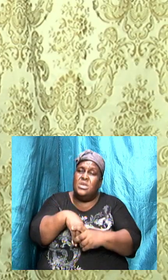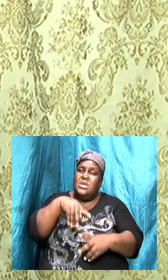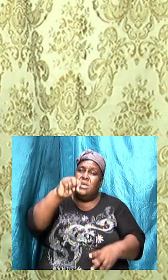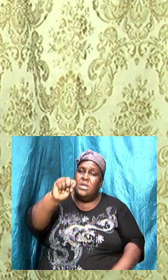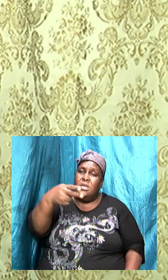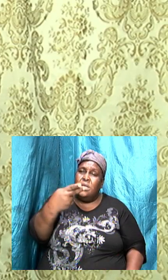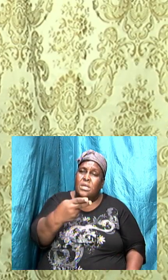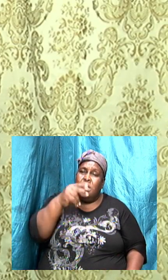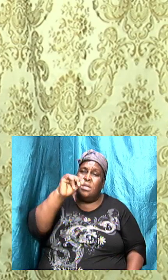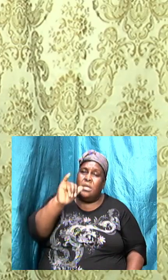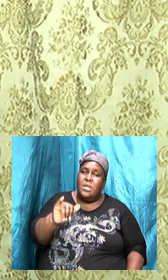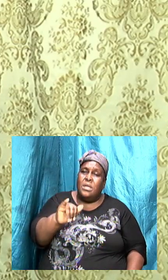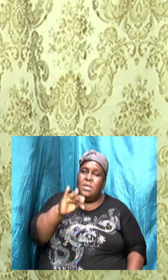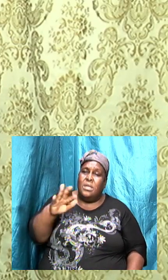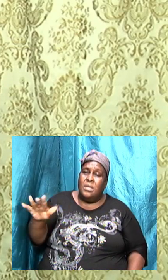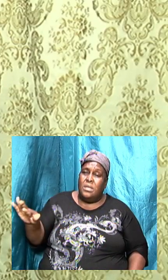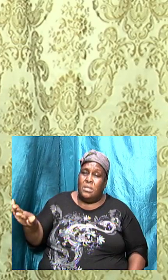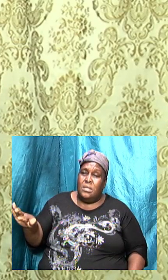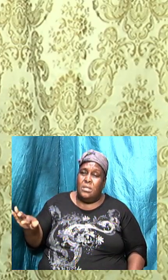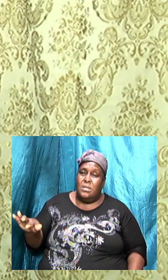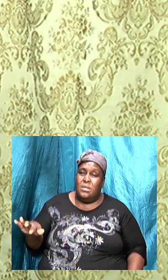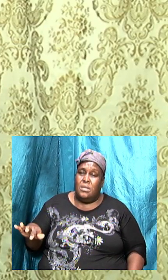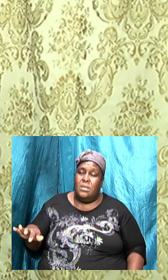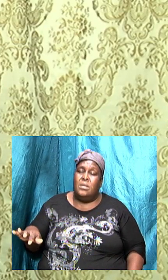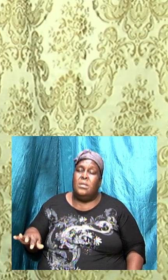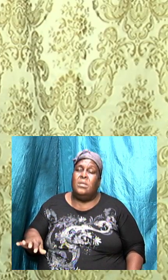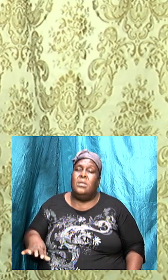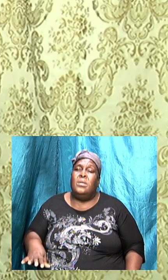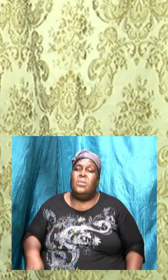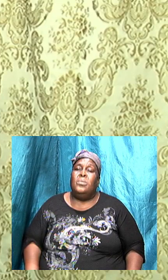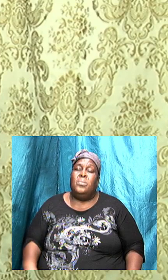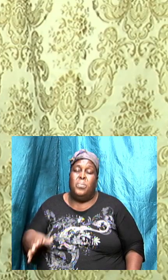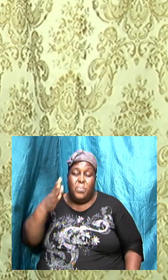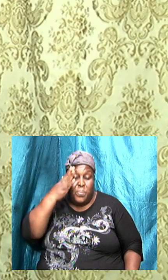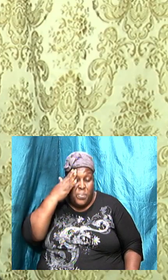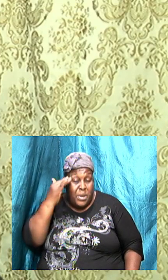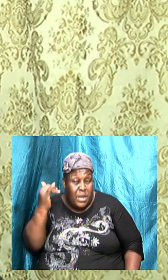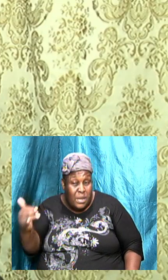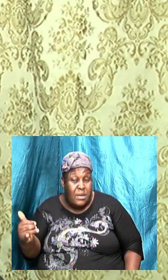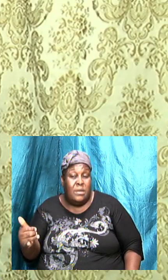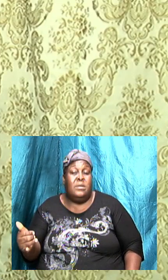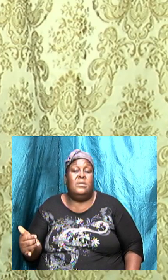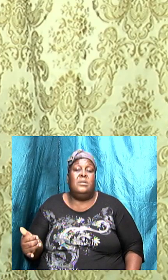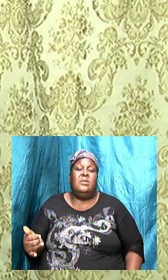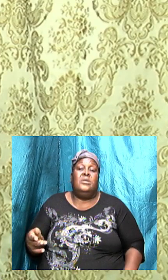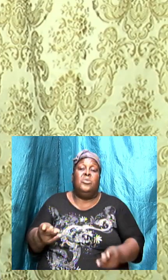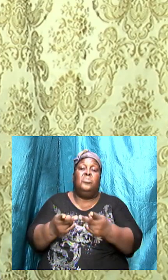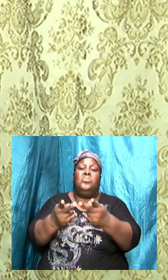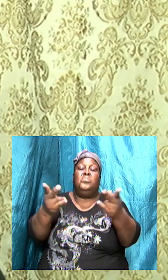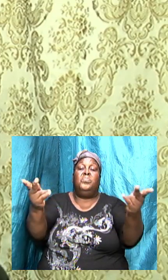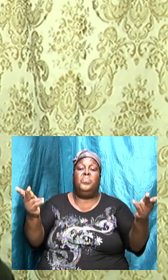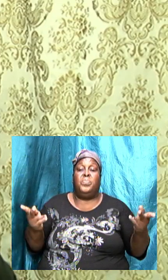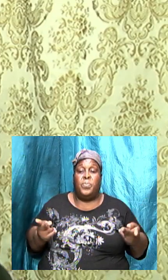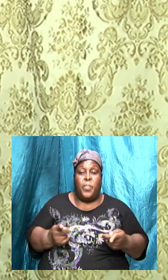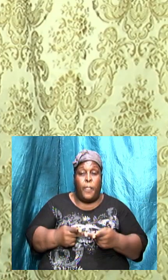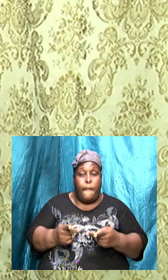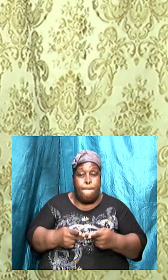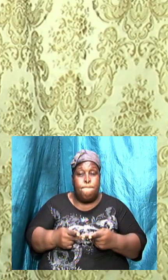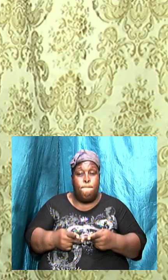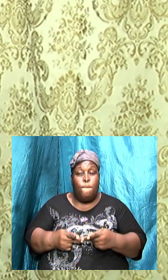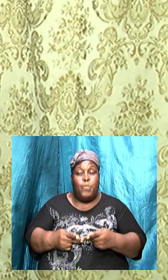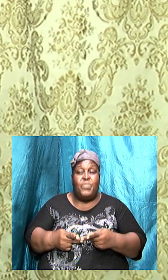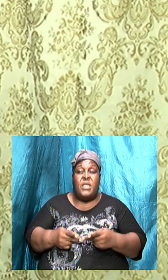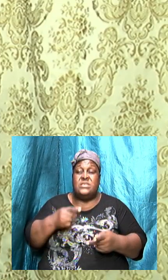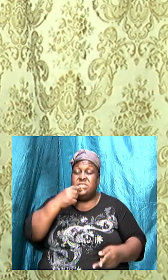instance the corrupt church, and I'll outline to us why it is positioned as the